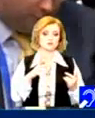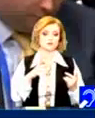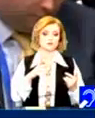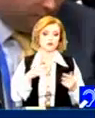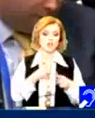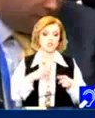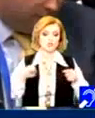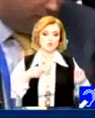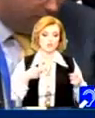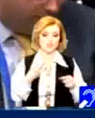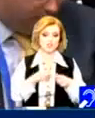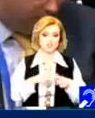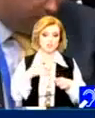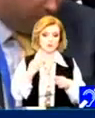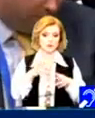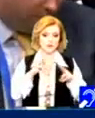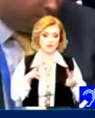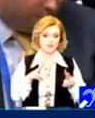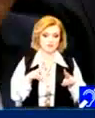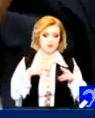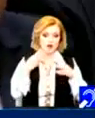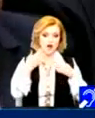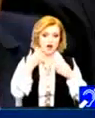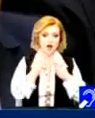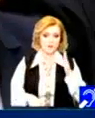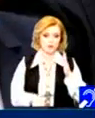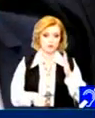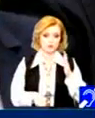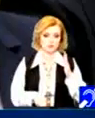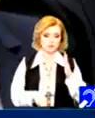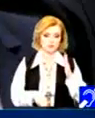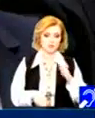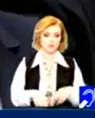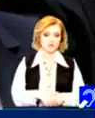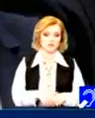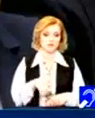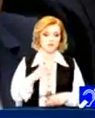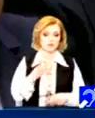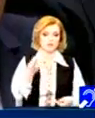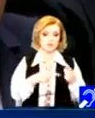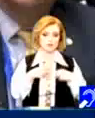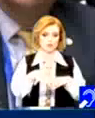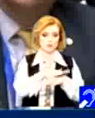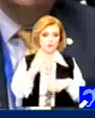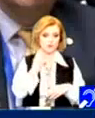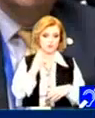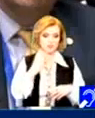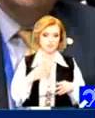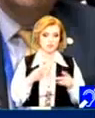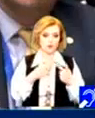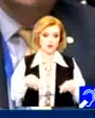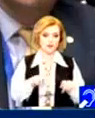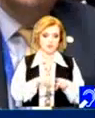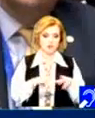Prime Minister has failed to provide leadership. The only thing we should now be doing is going back to the people of the United